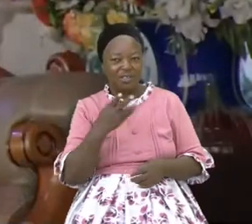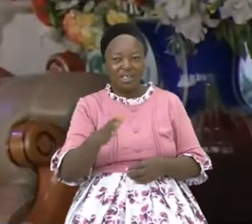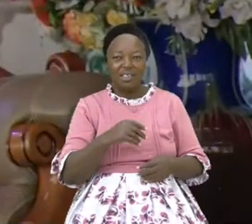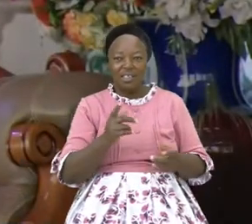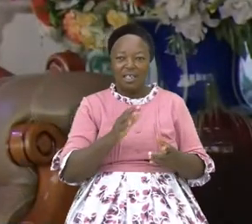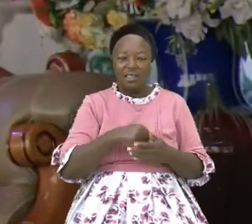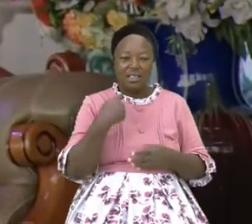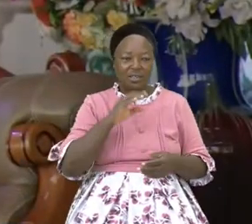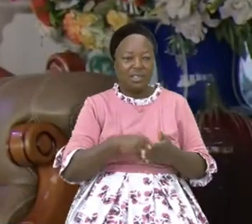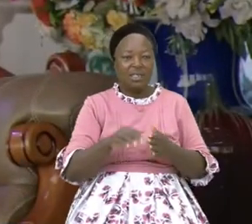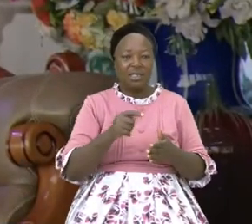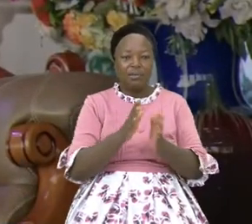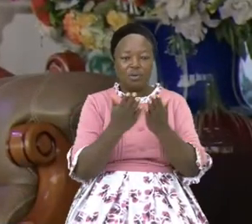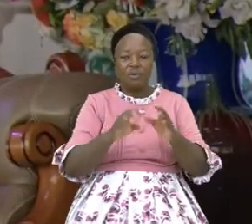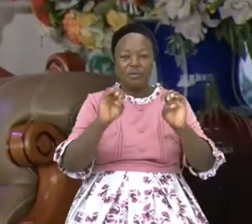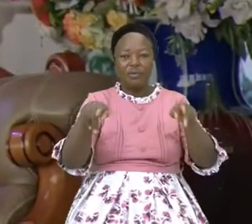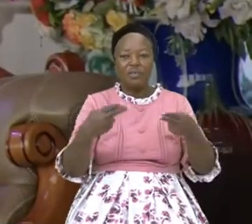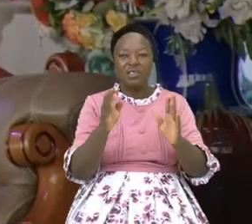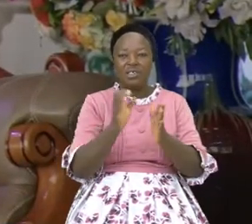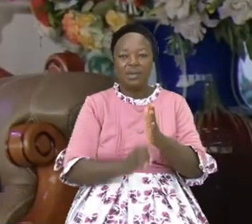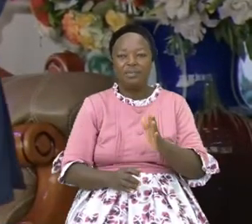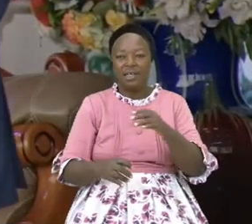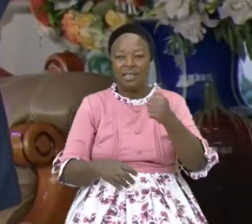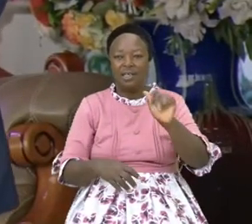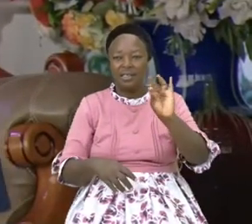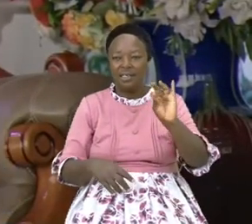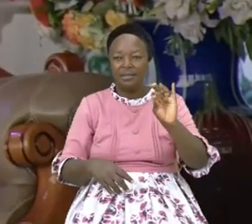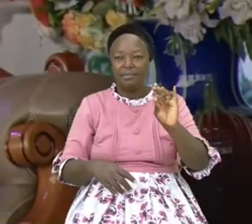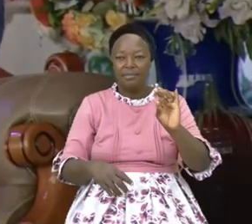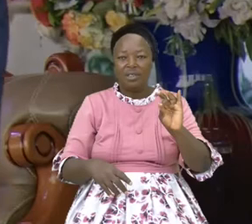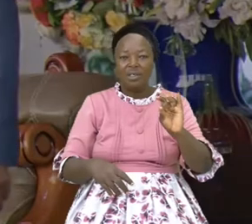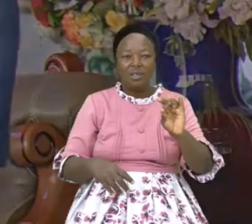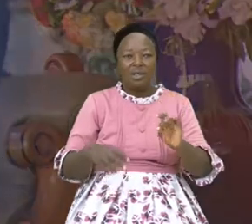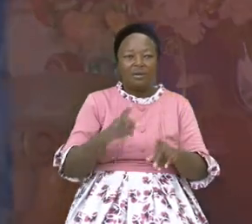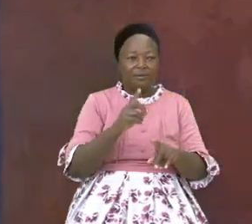chapter 2 of Ephesians, verse 18, it says, for